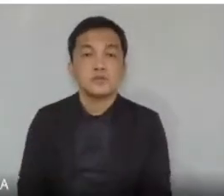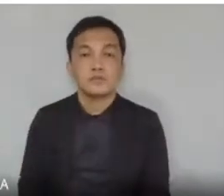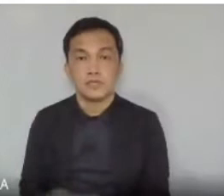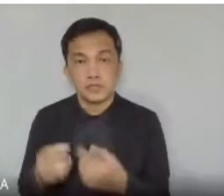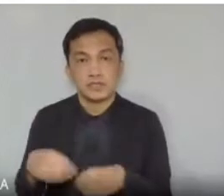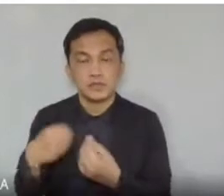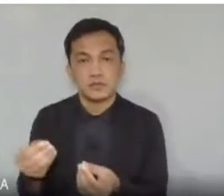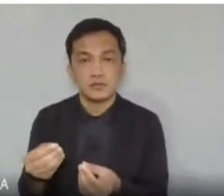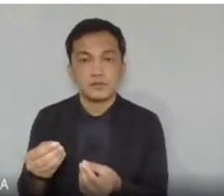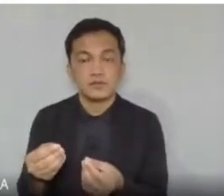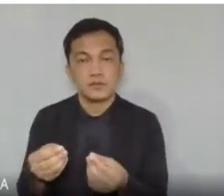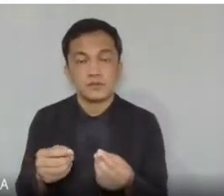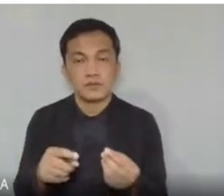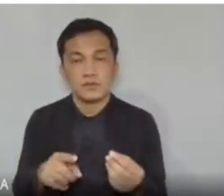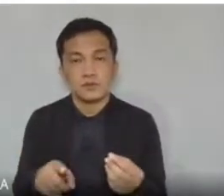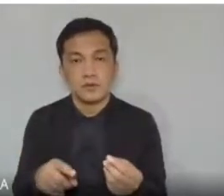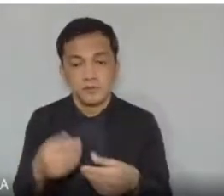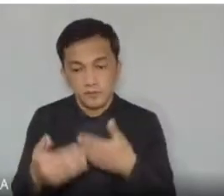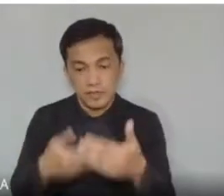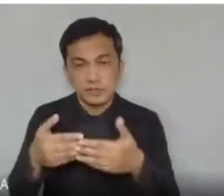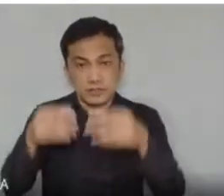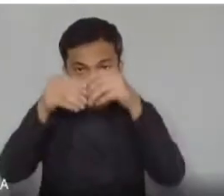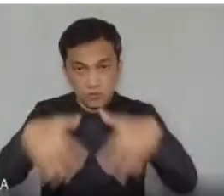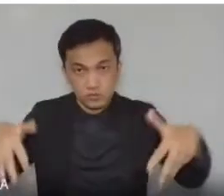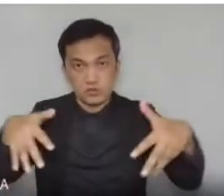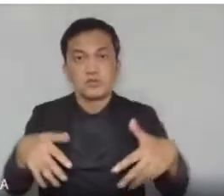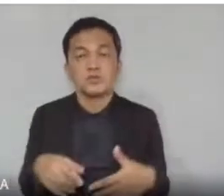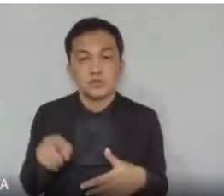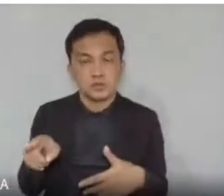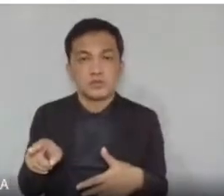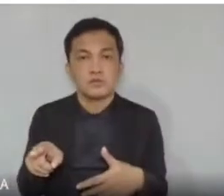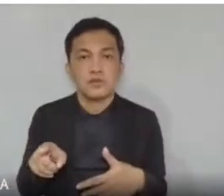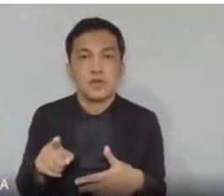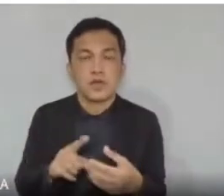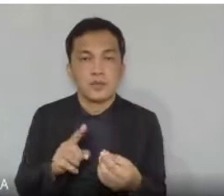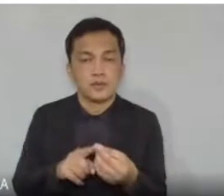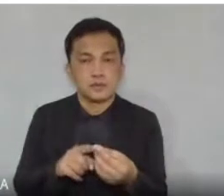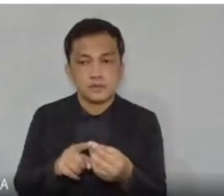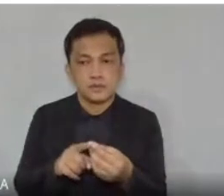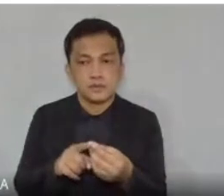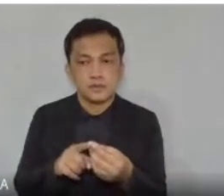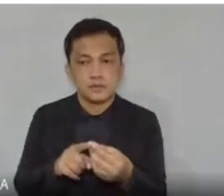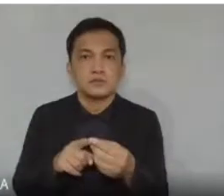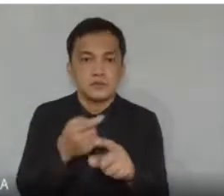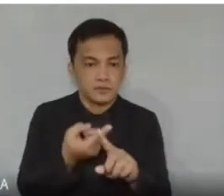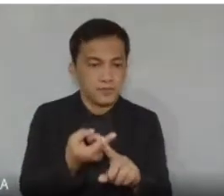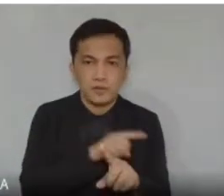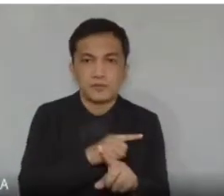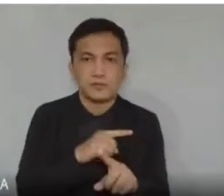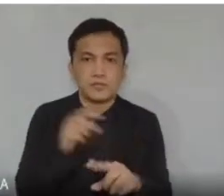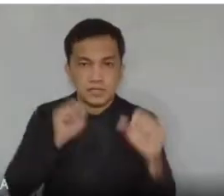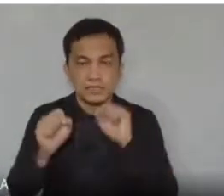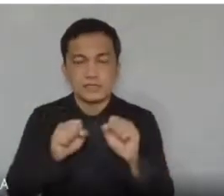consider digital deployment strategies. Let's say, for example, for